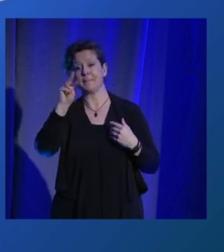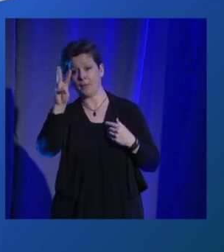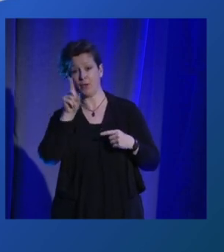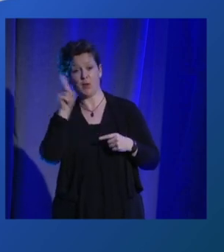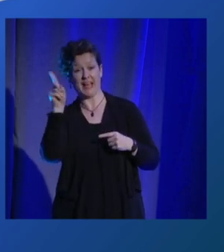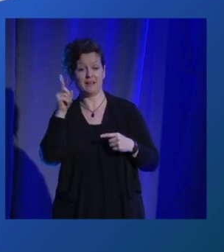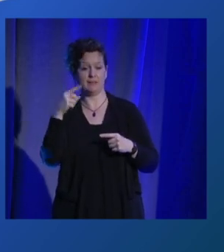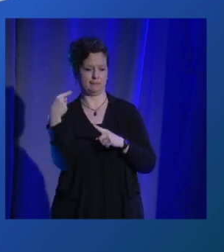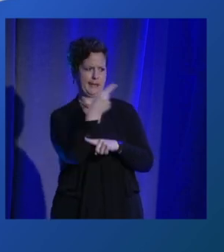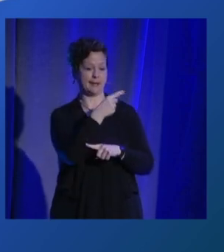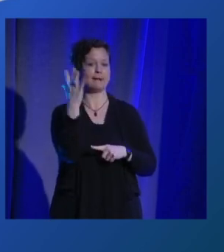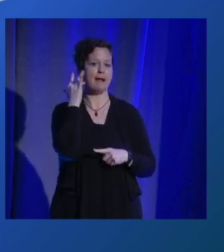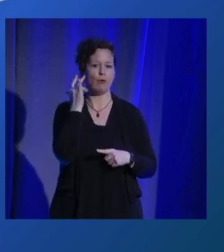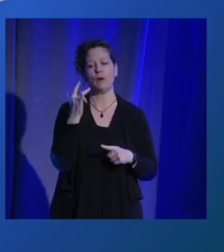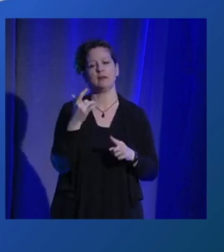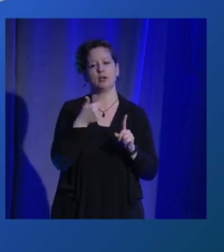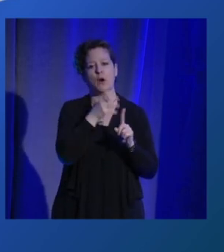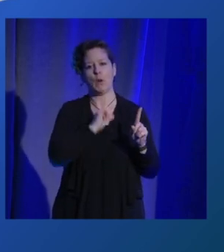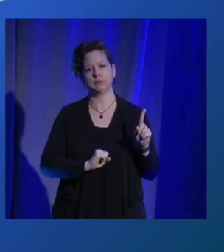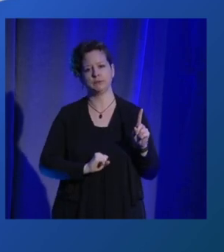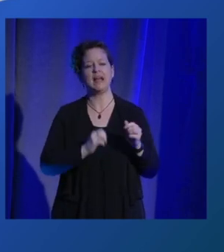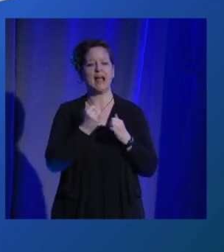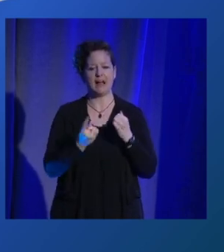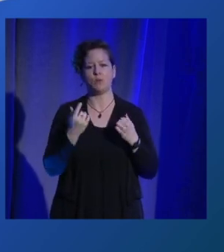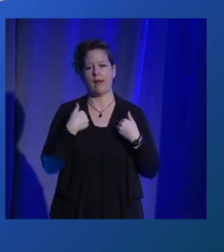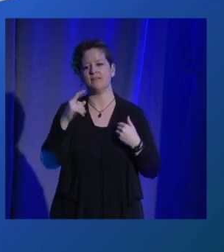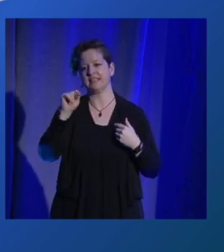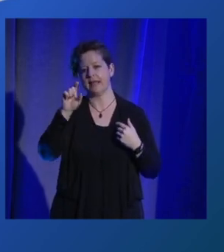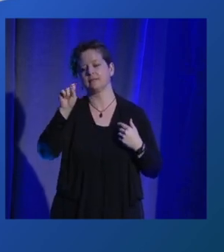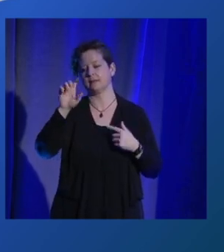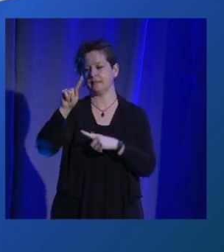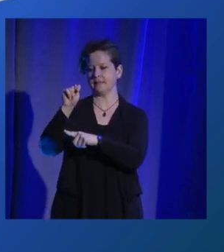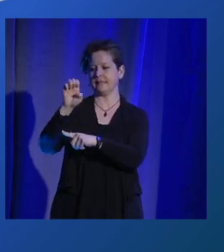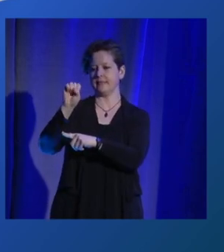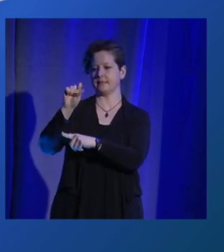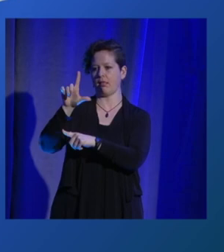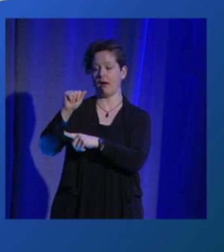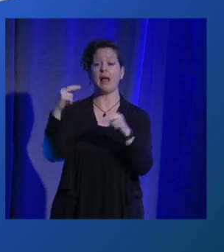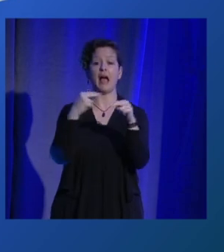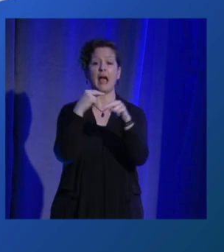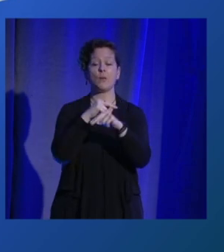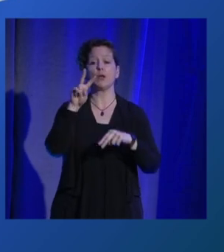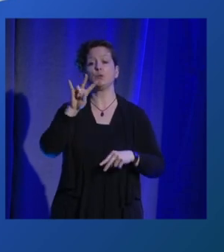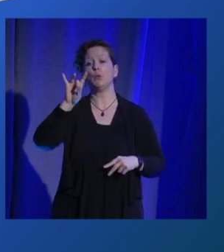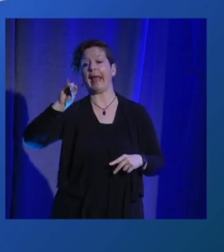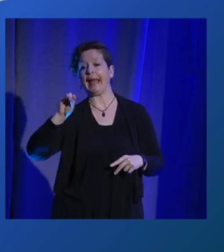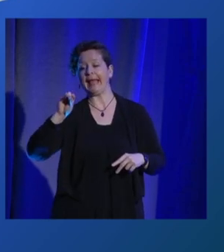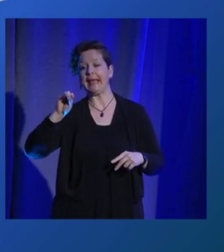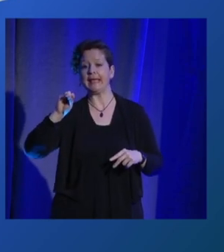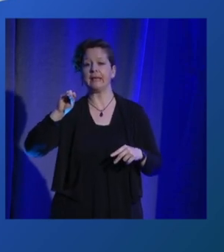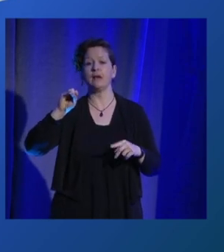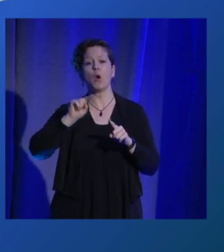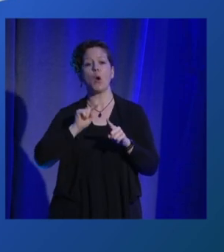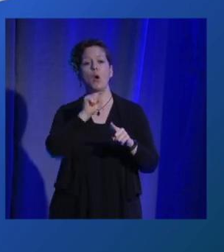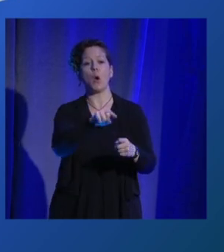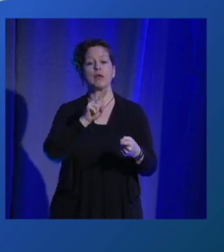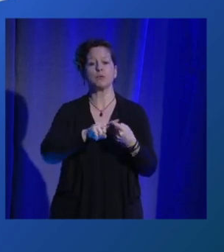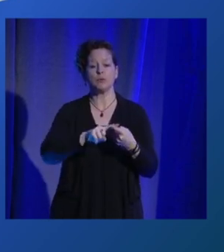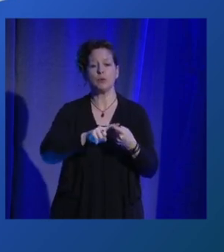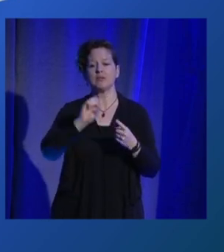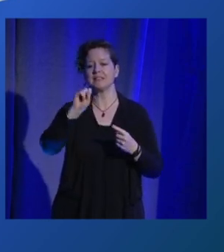a Tesla and I watch there's a freeway called 280 in San Francisco goes from Silicon Valley to San